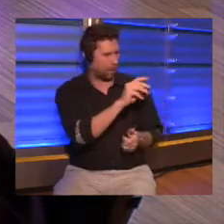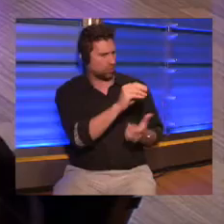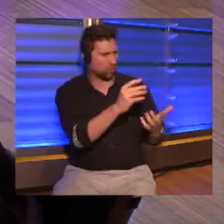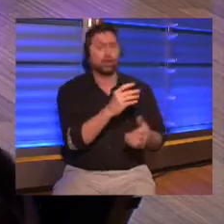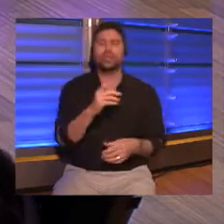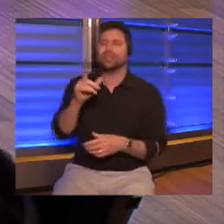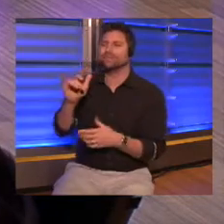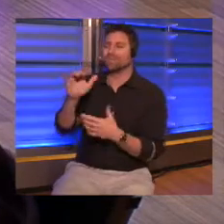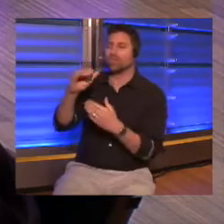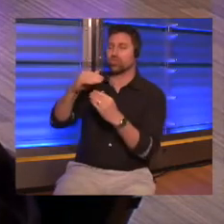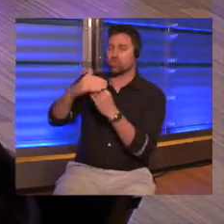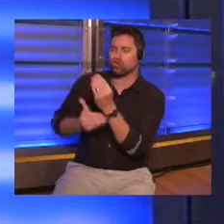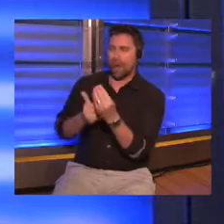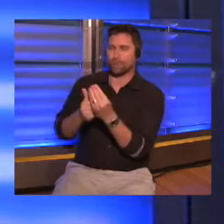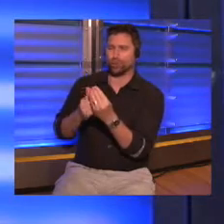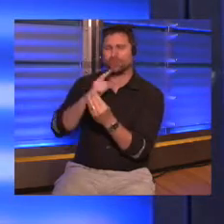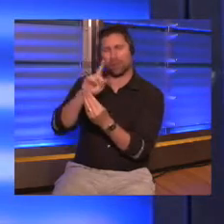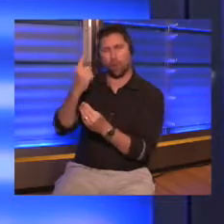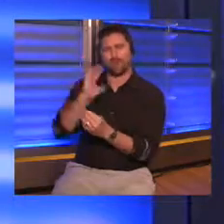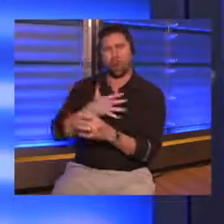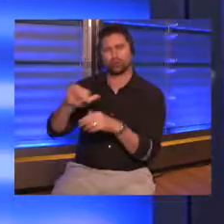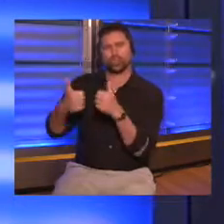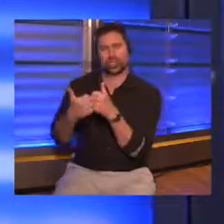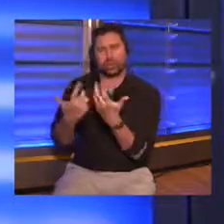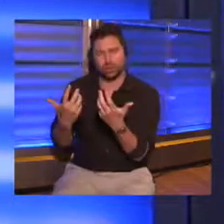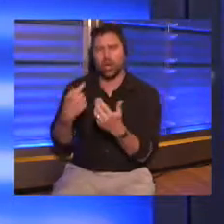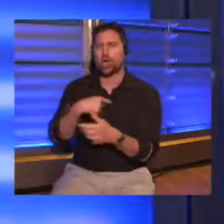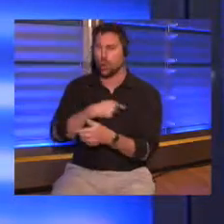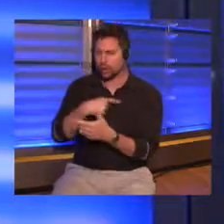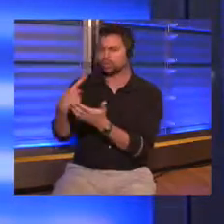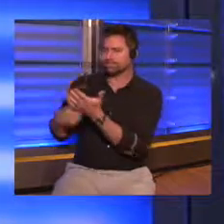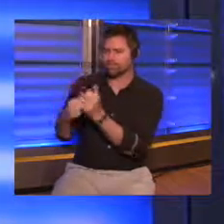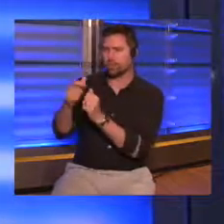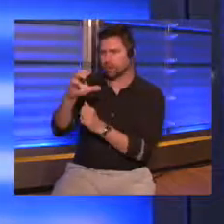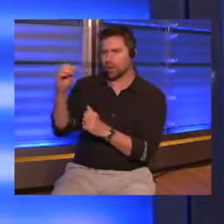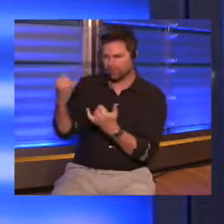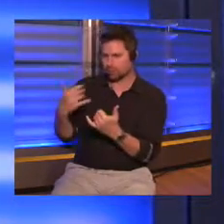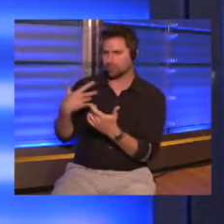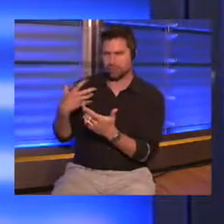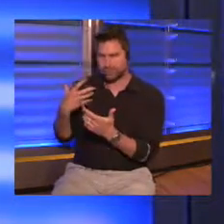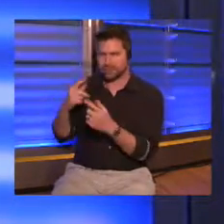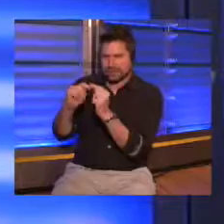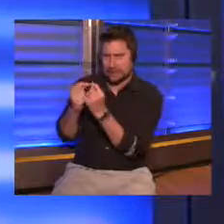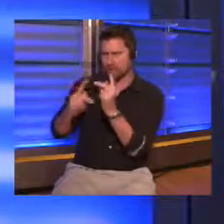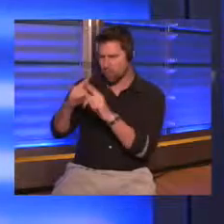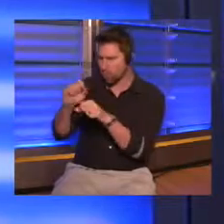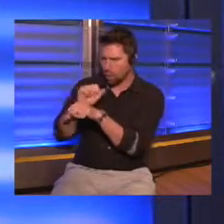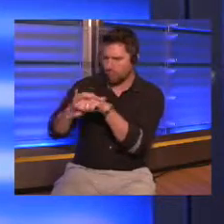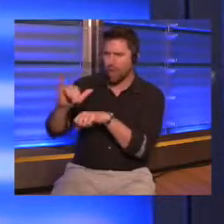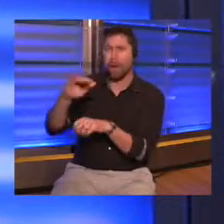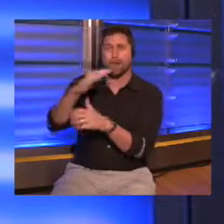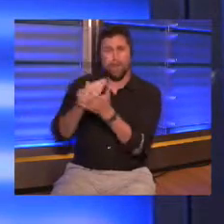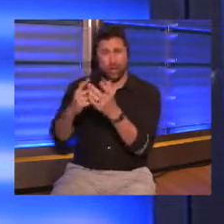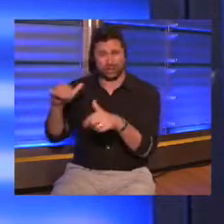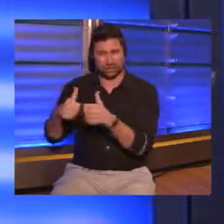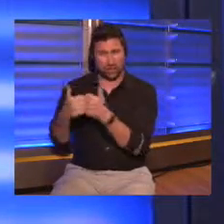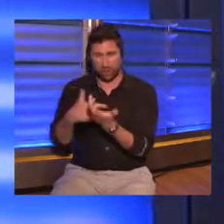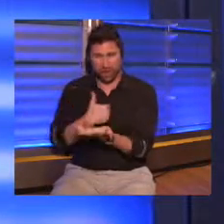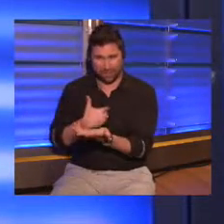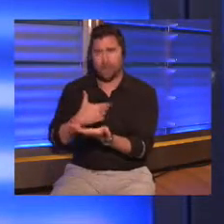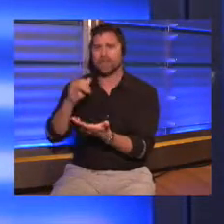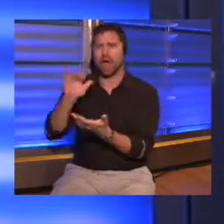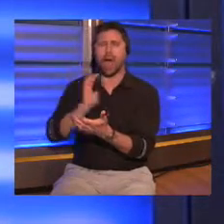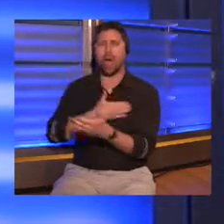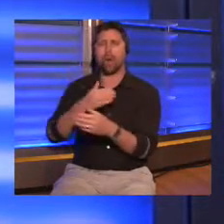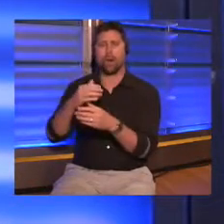of our challenges, and we are working with companies as we speak. I have a team of people that have been working on it. Part of the challenge we have is that our product is